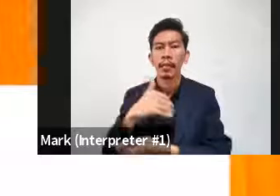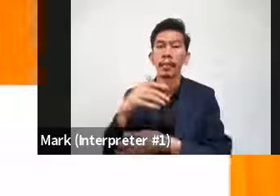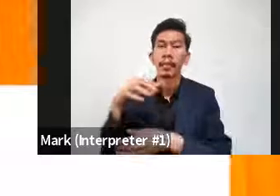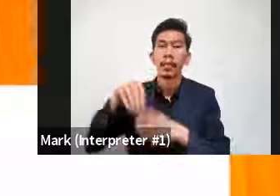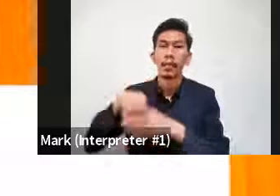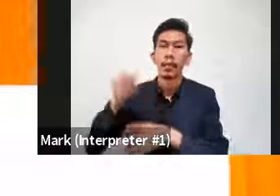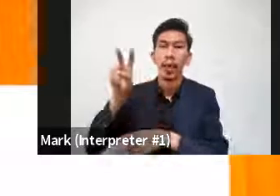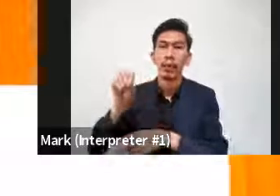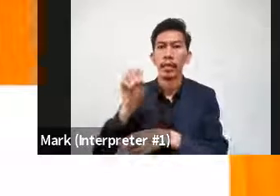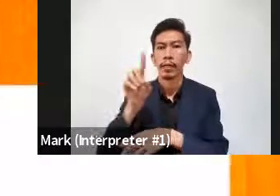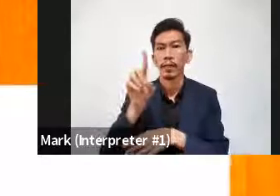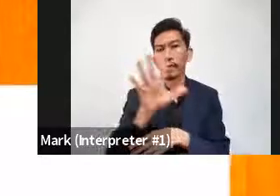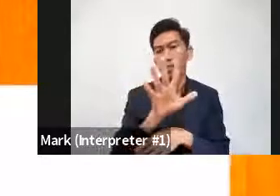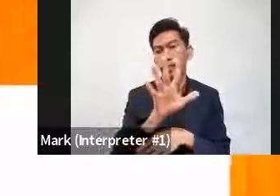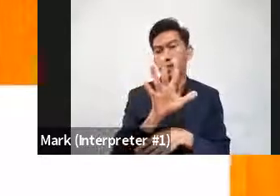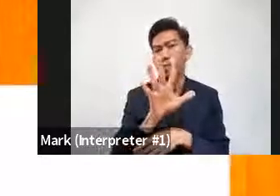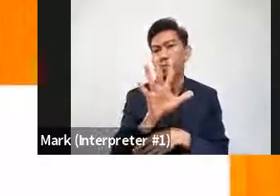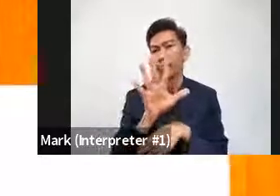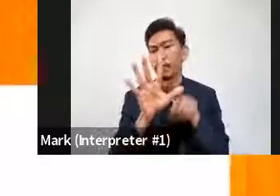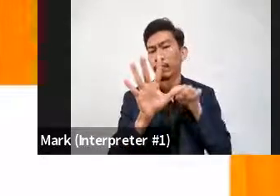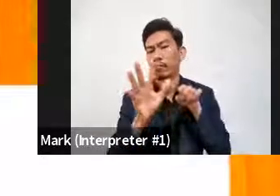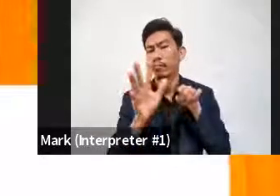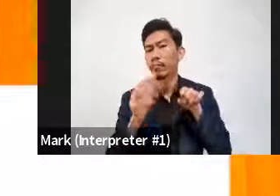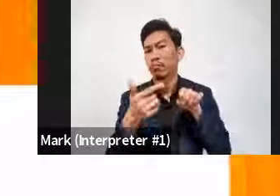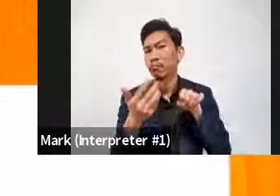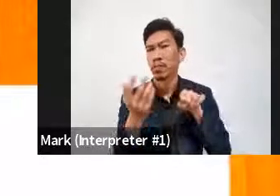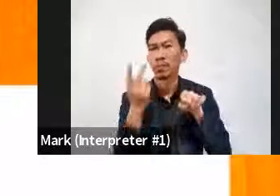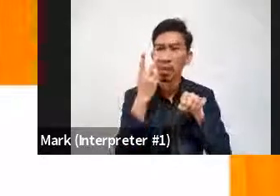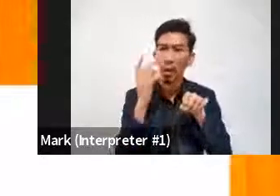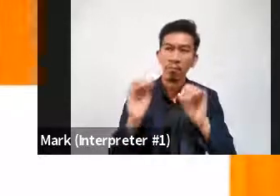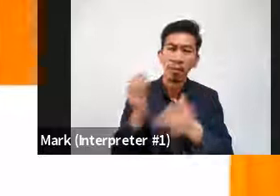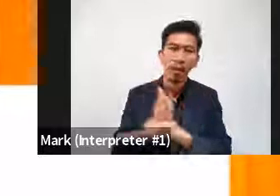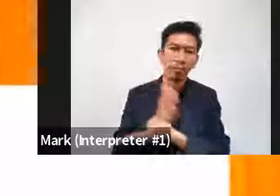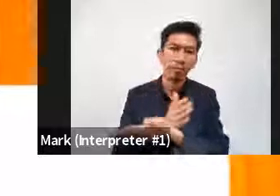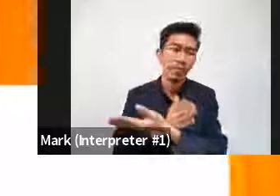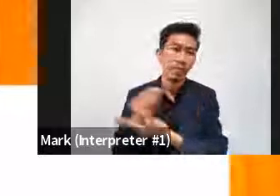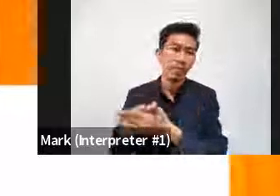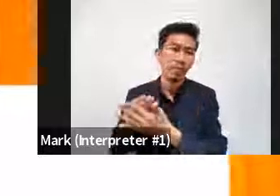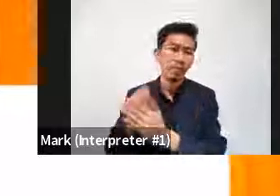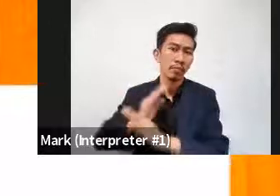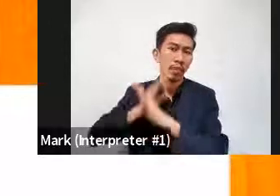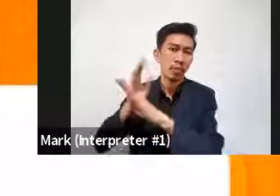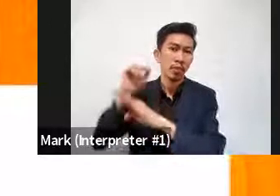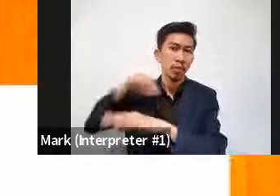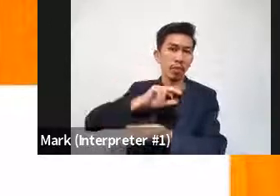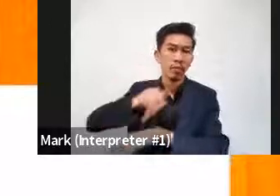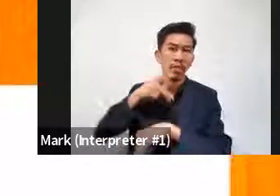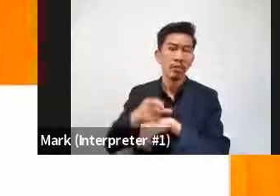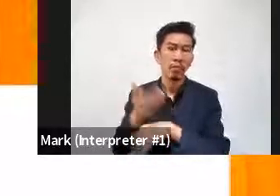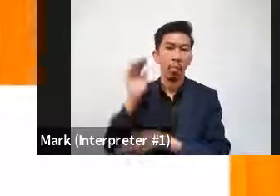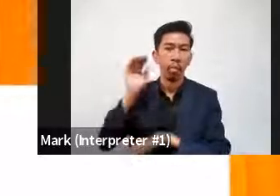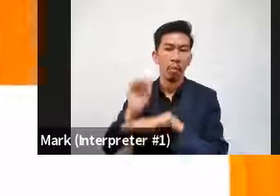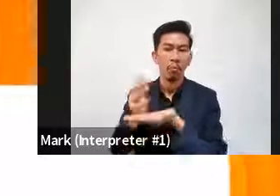and they noted that there had not been much progress on financial protection goals in the Philippines over the